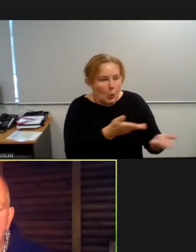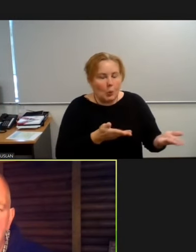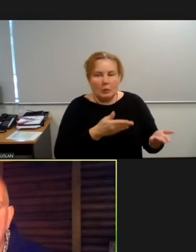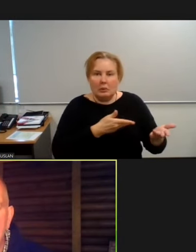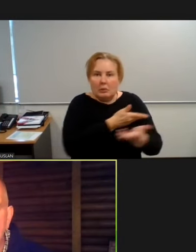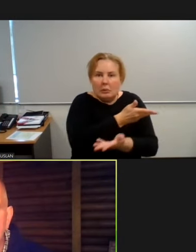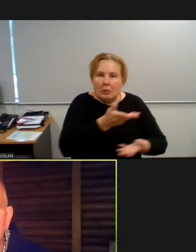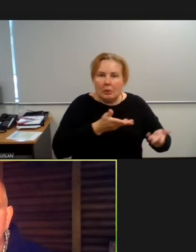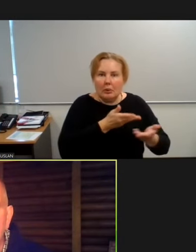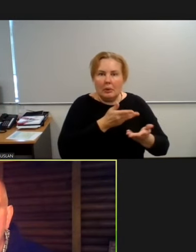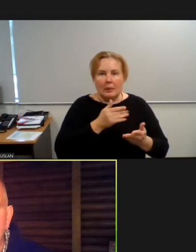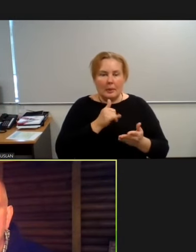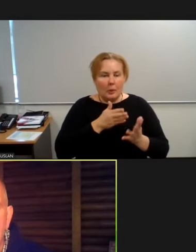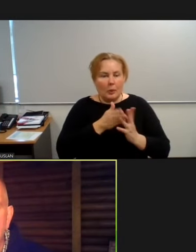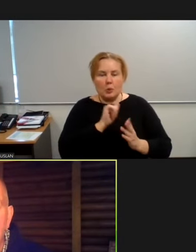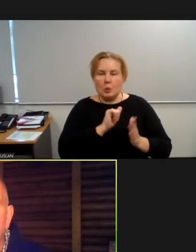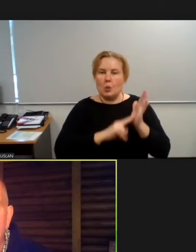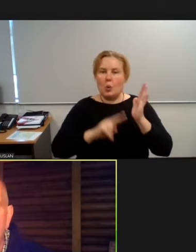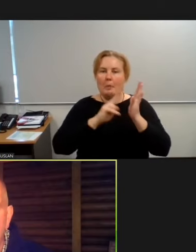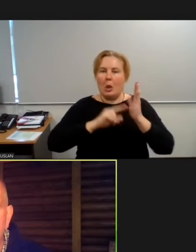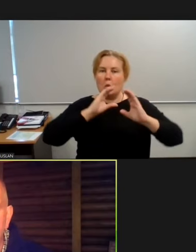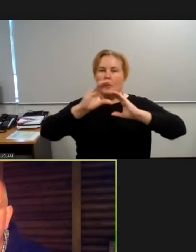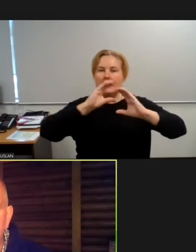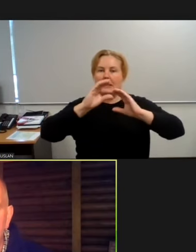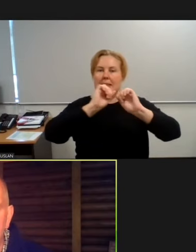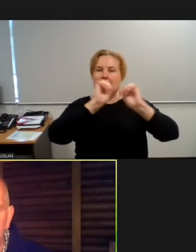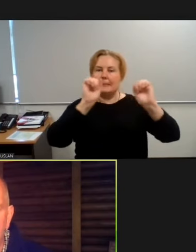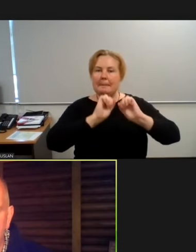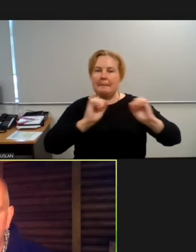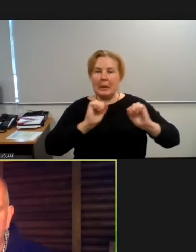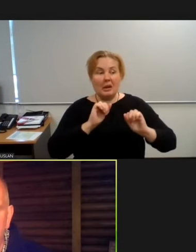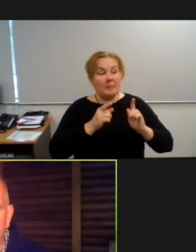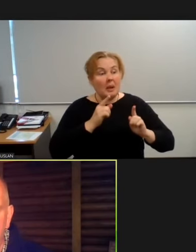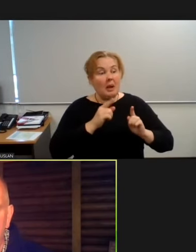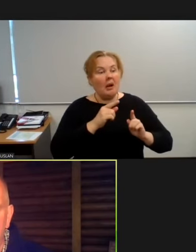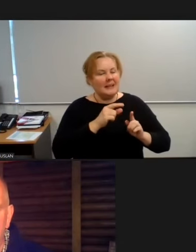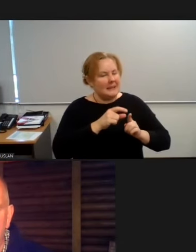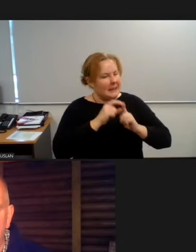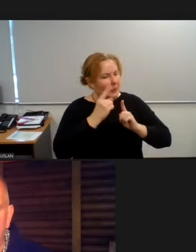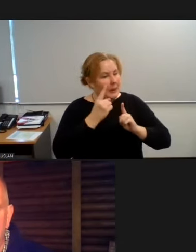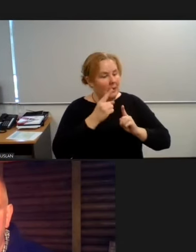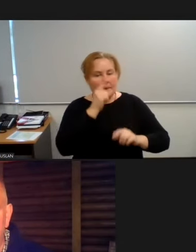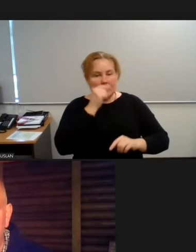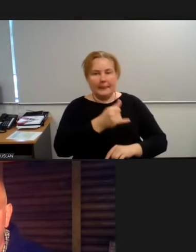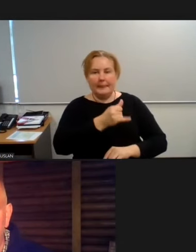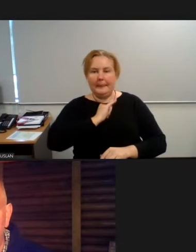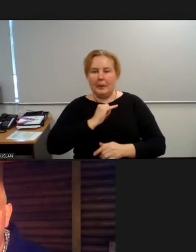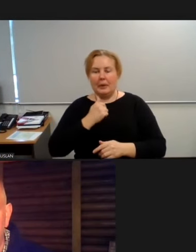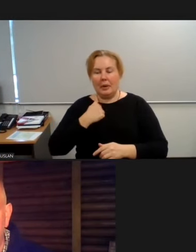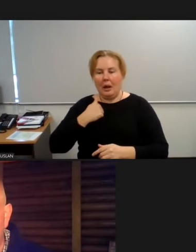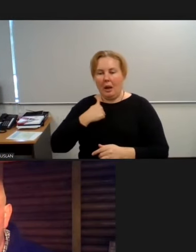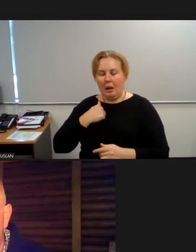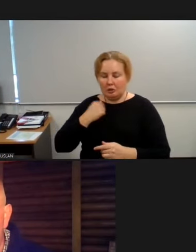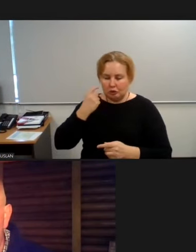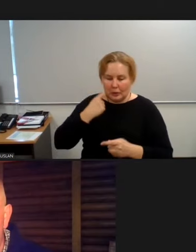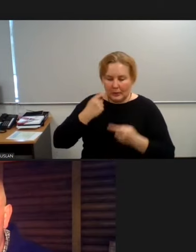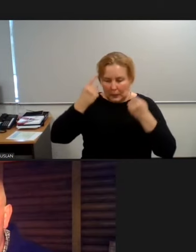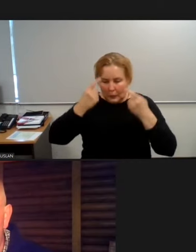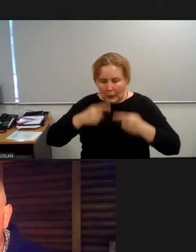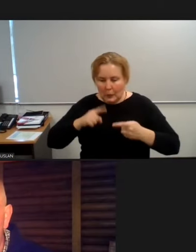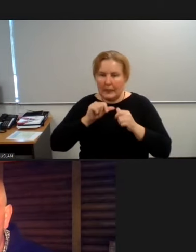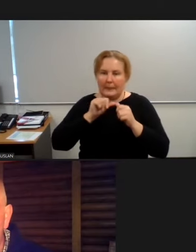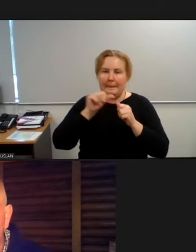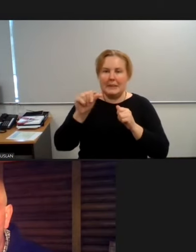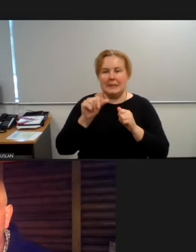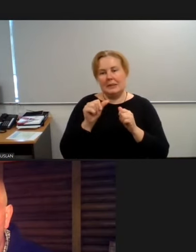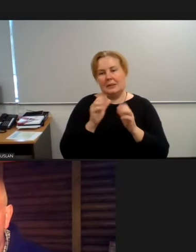communication systems, and some of that may well end up on my desk. Thank you very much, John, and thank you for joining us today as well.